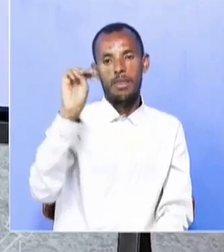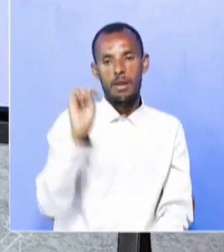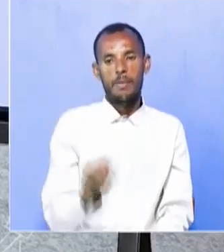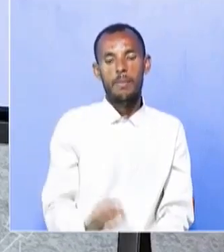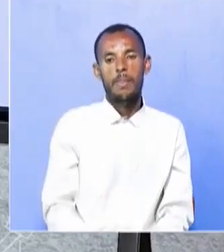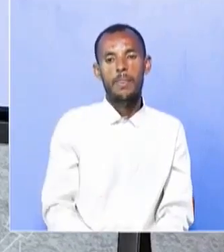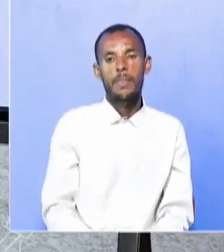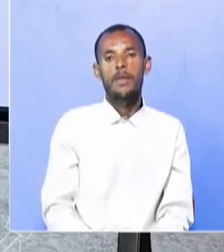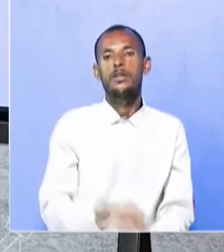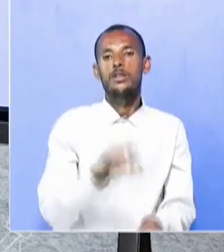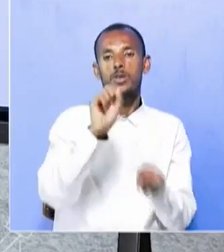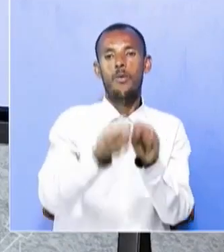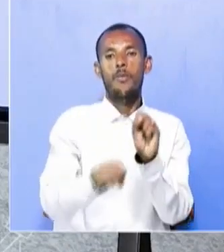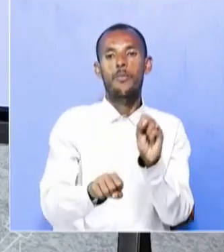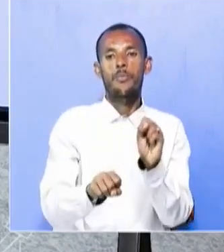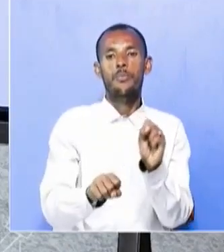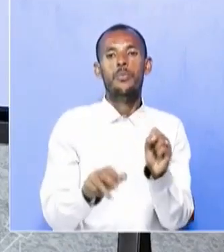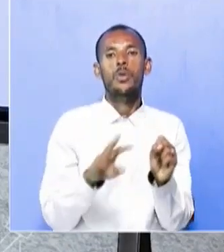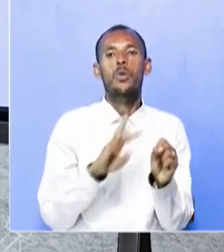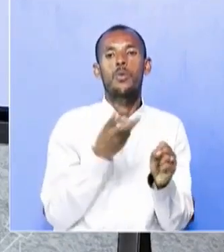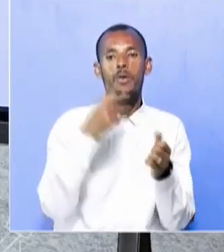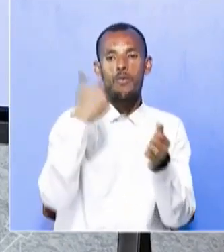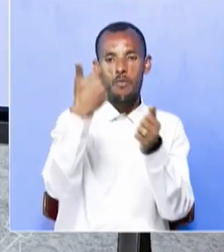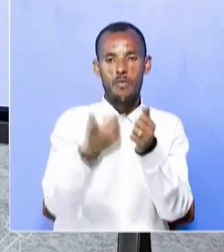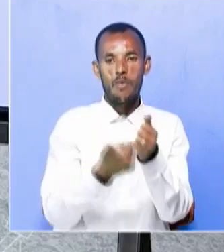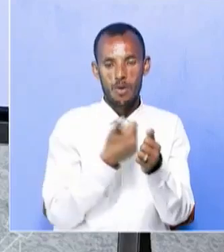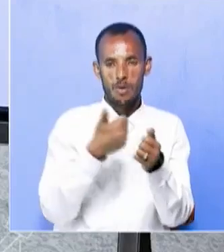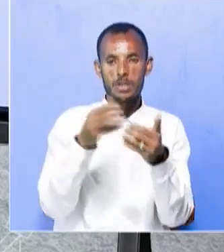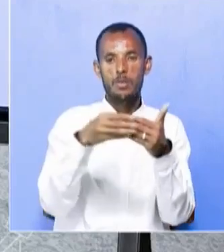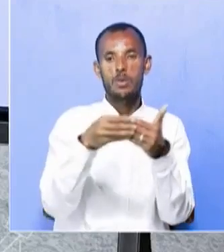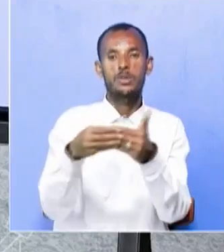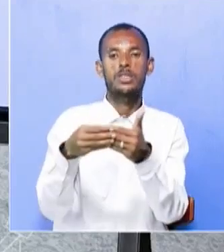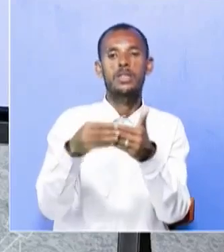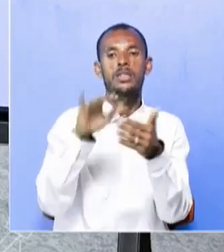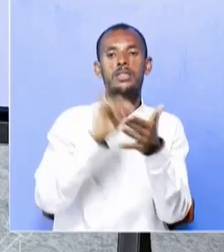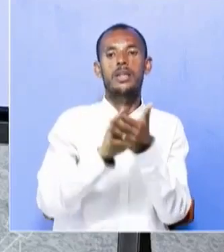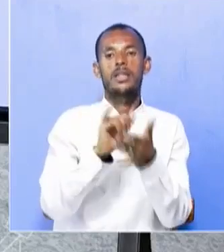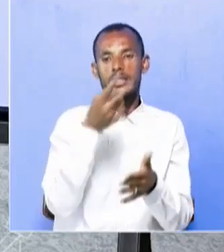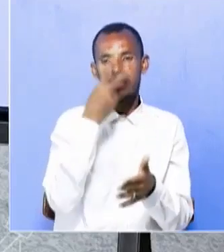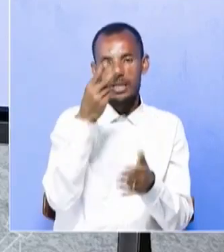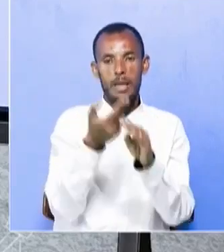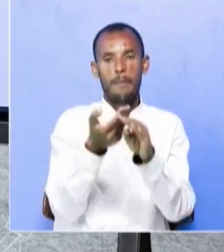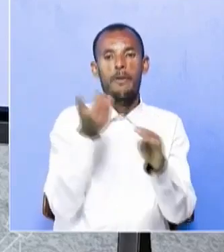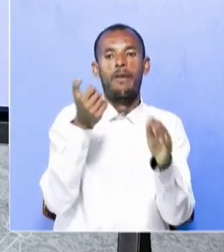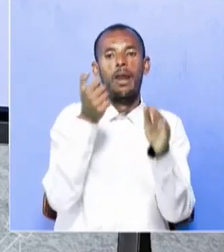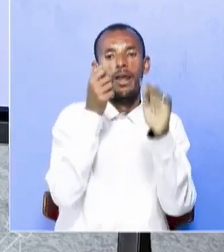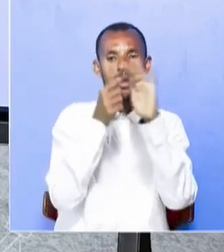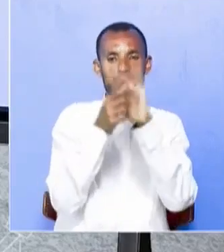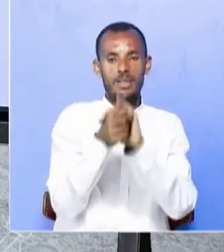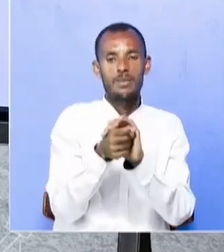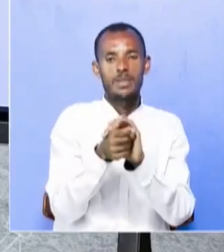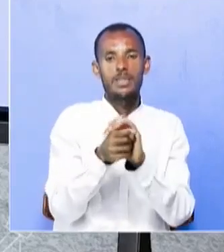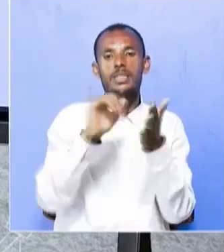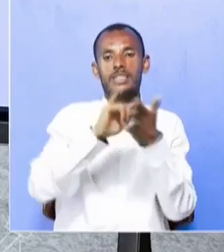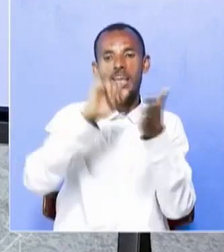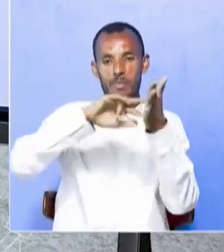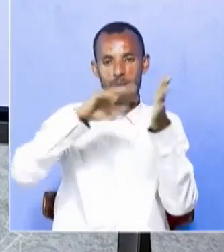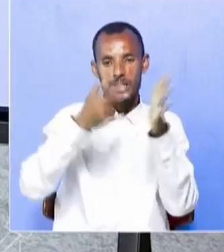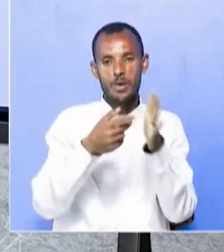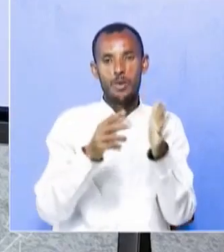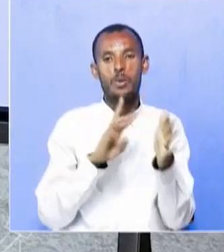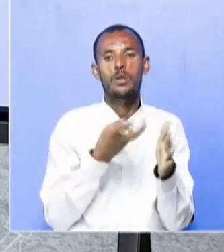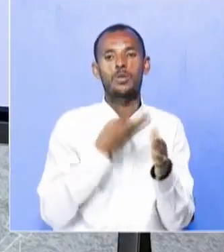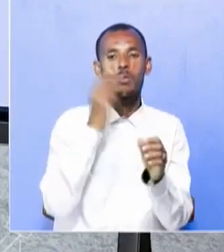right? So we will follow the procedure that we have seen in the previous example. That means we need